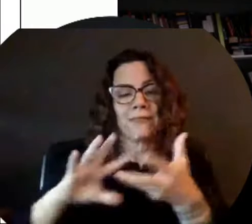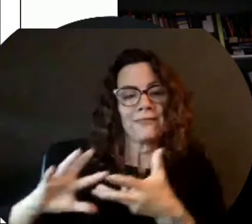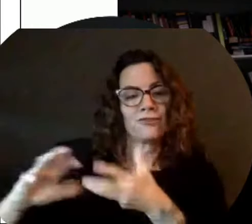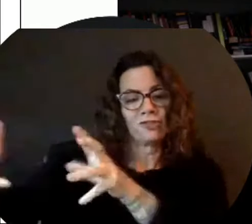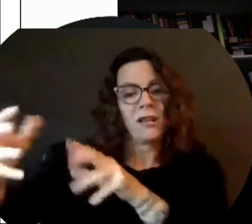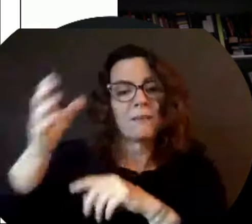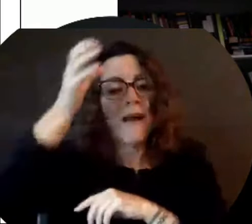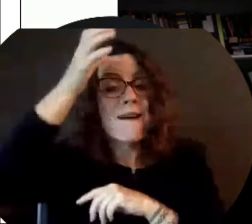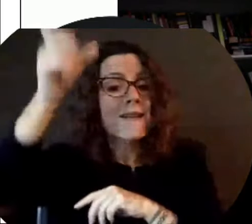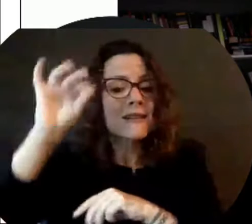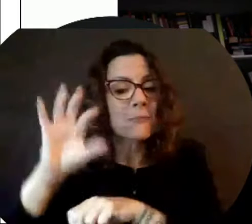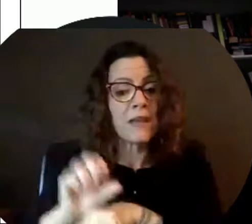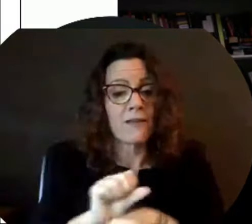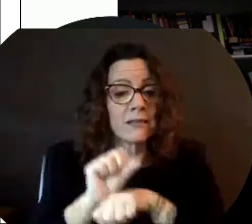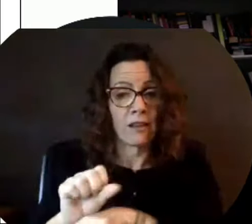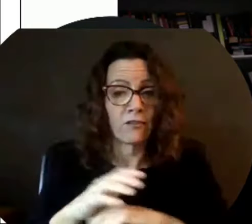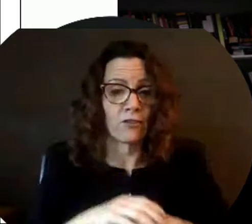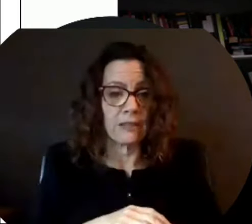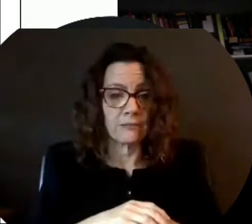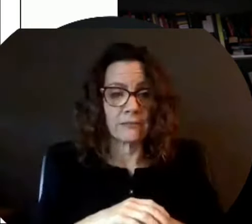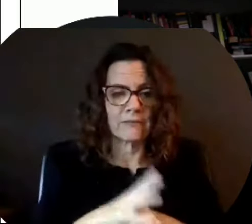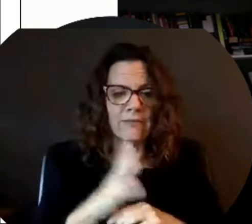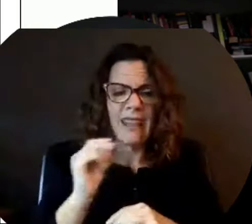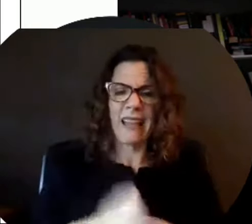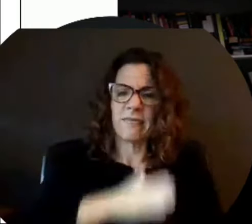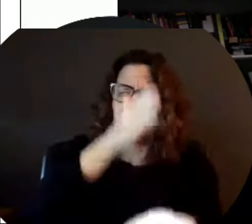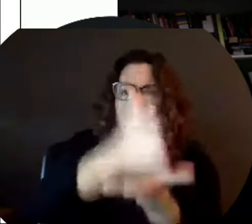disposability really bring out